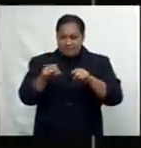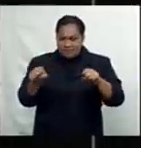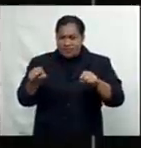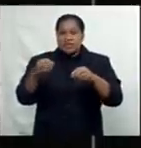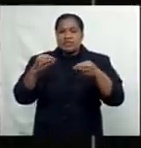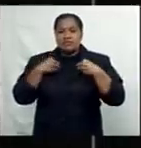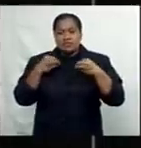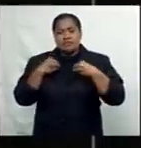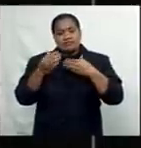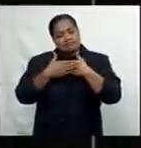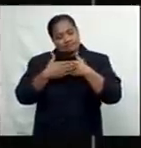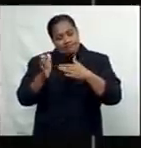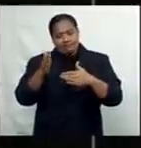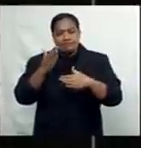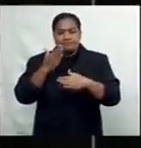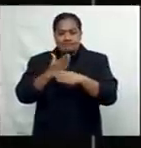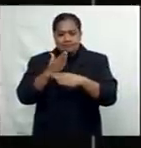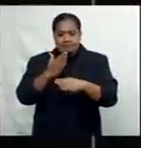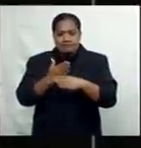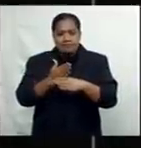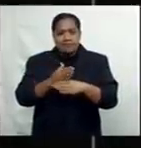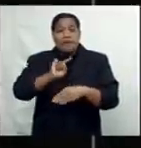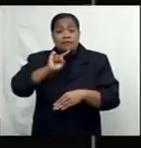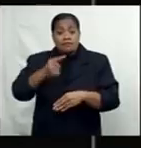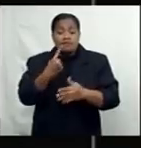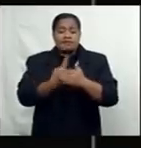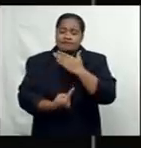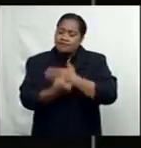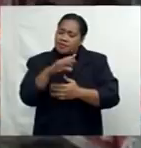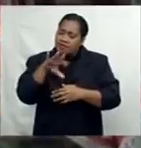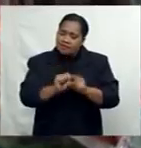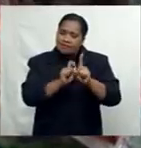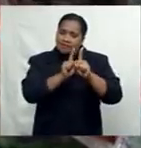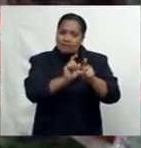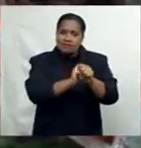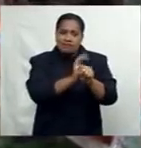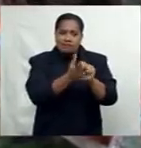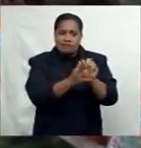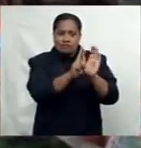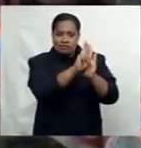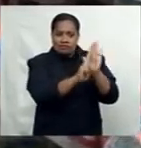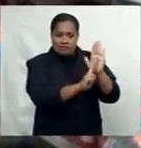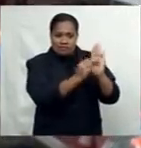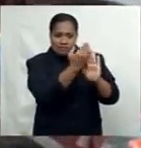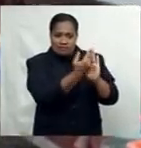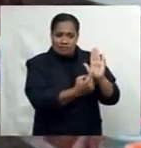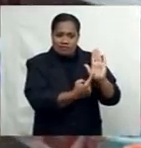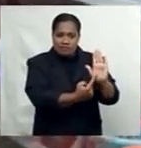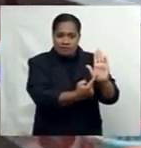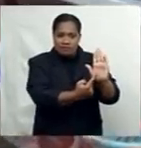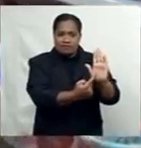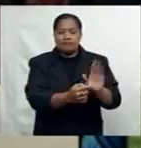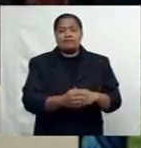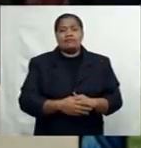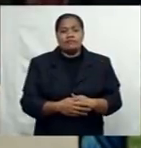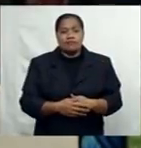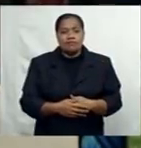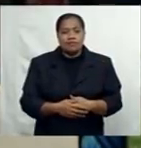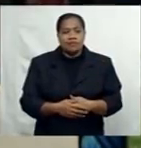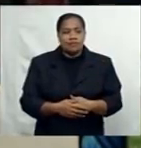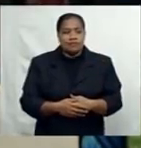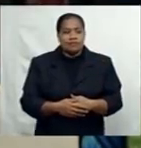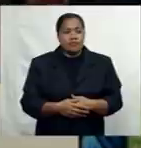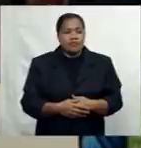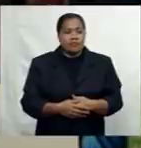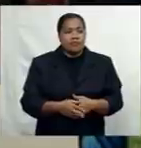operations permitted within the framework of COVID-safe protocols, while virtually launching COVID-safe posters and banners